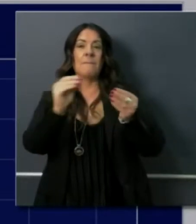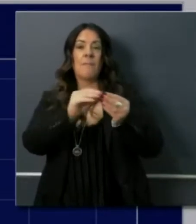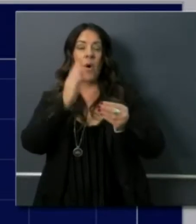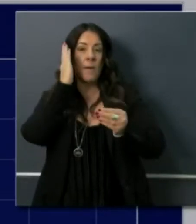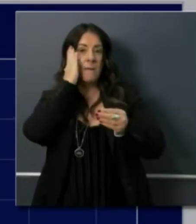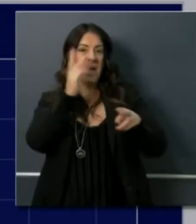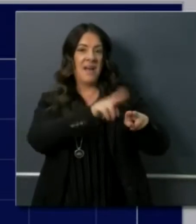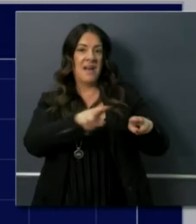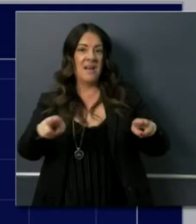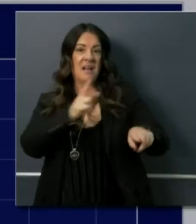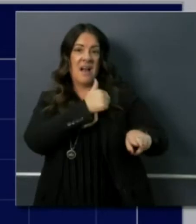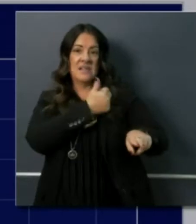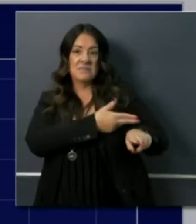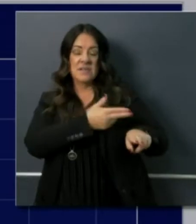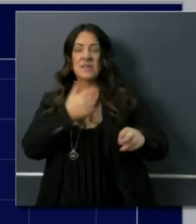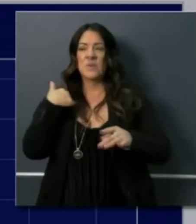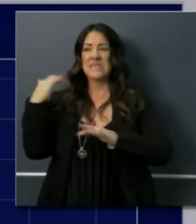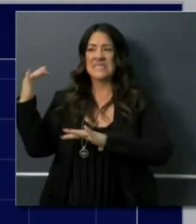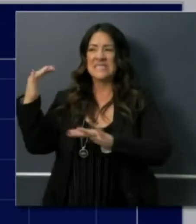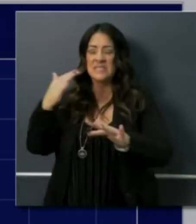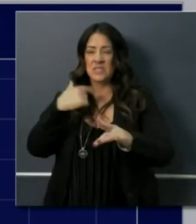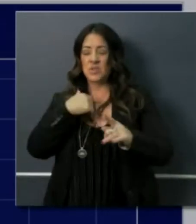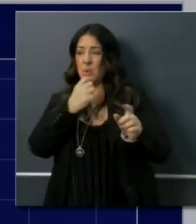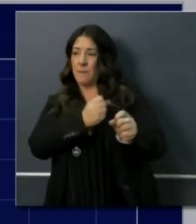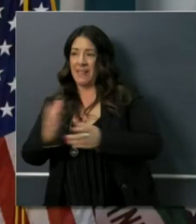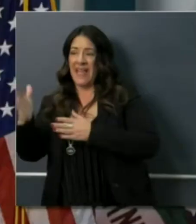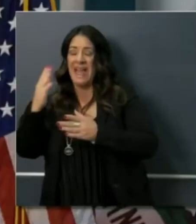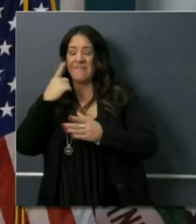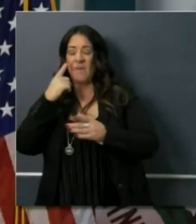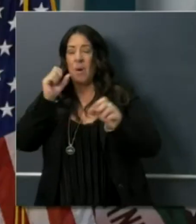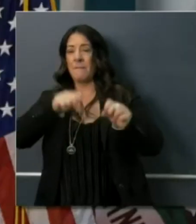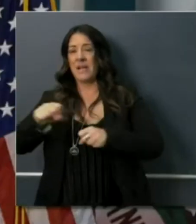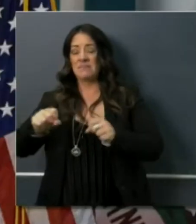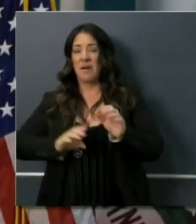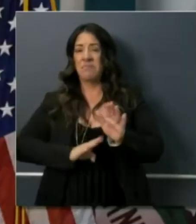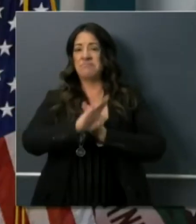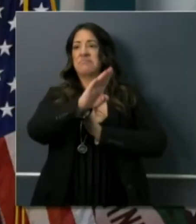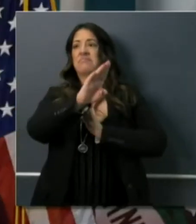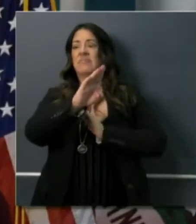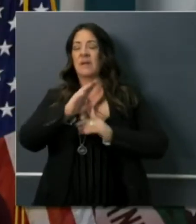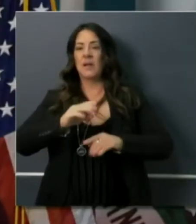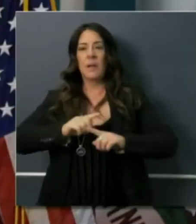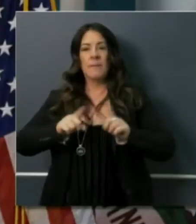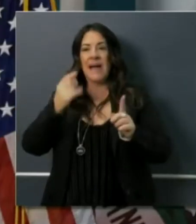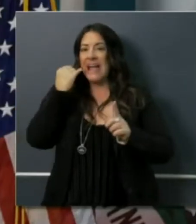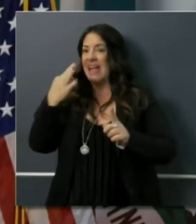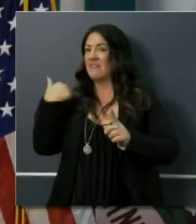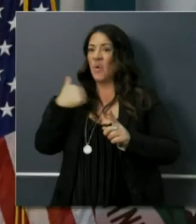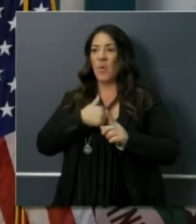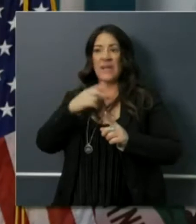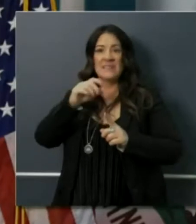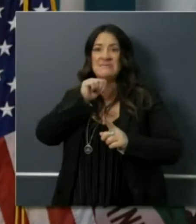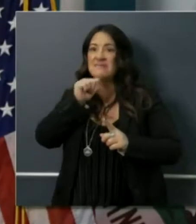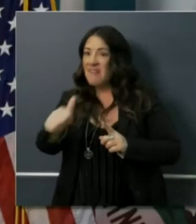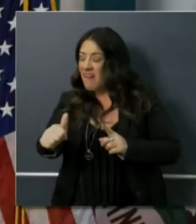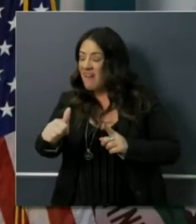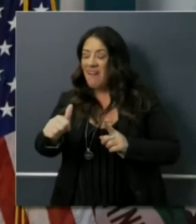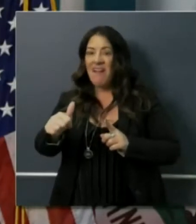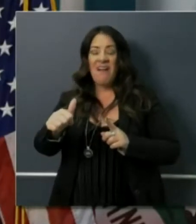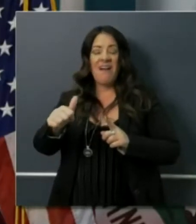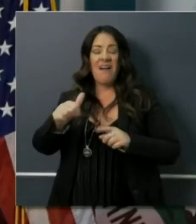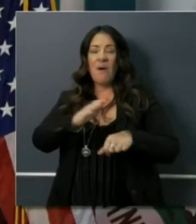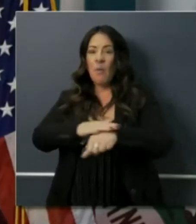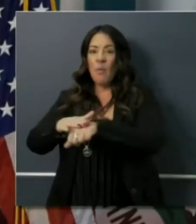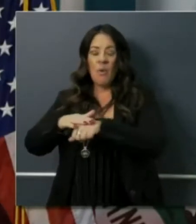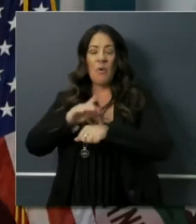of our surge capacity planning. But unmitigated, that means without any interventions, we were worried that we were going to see something